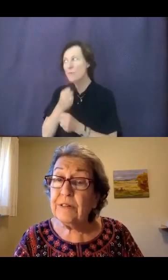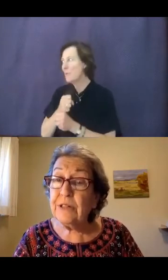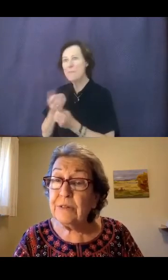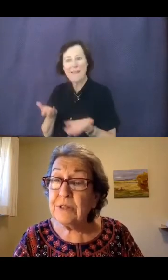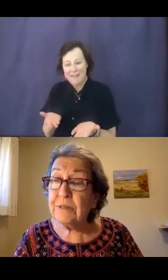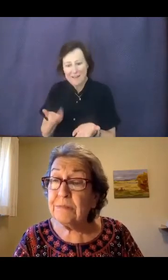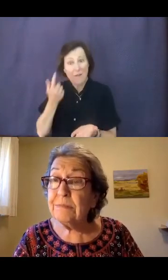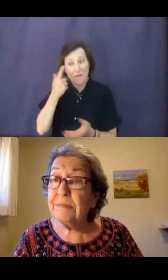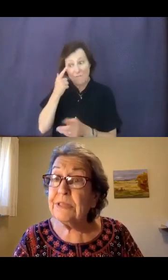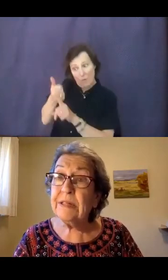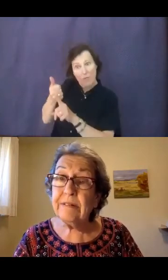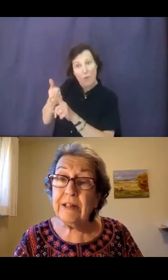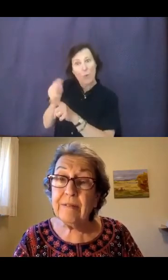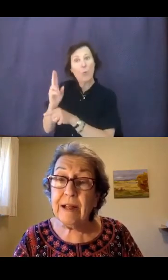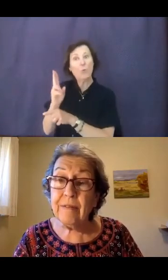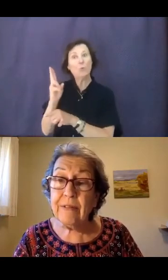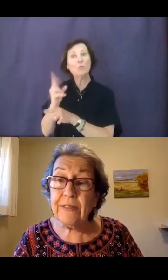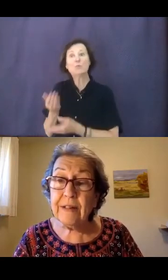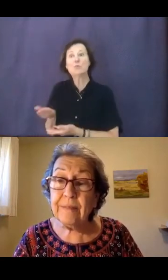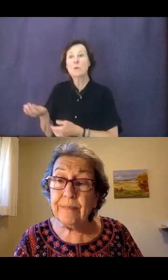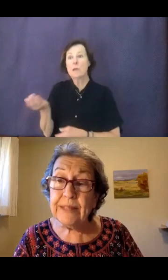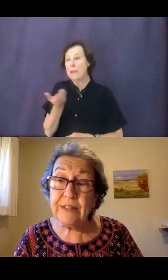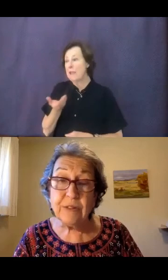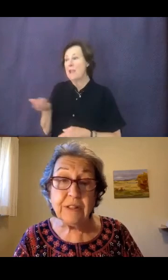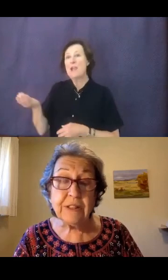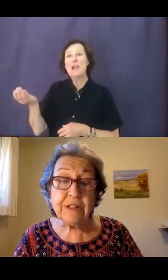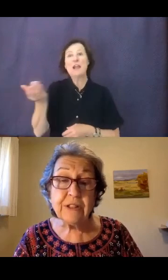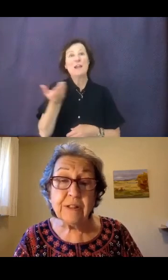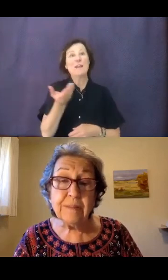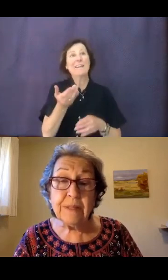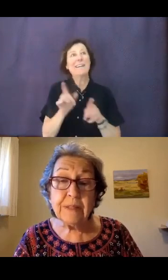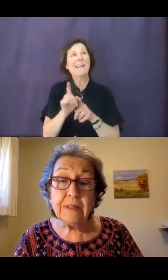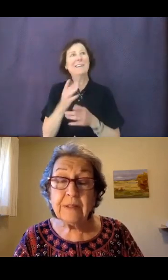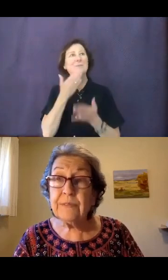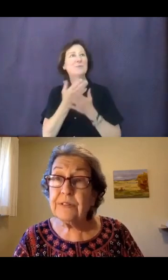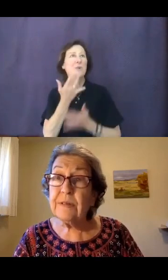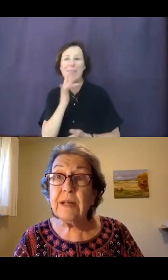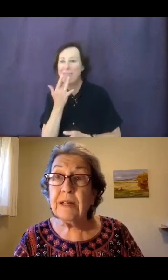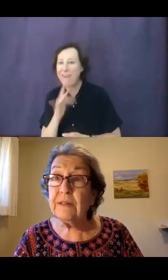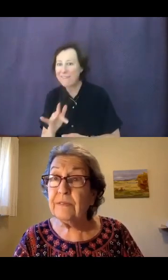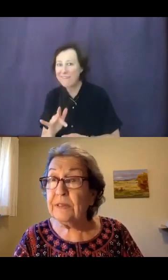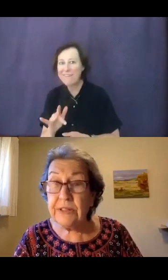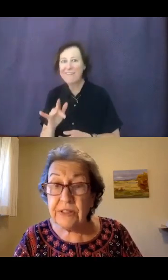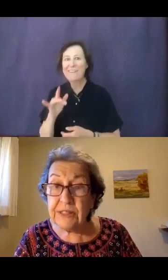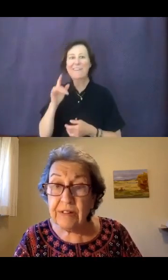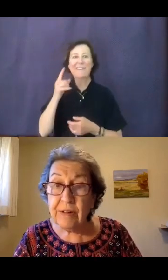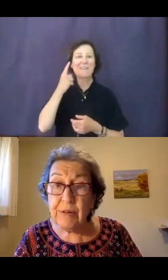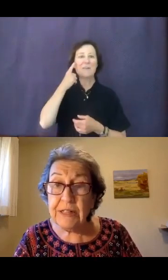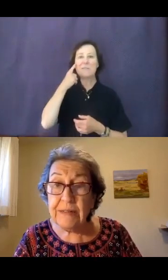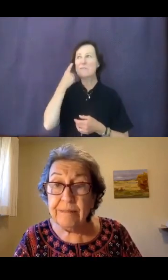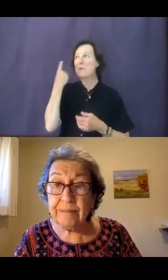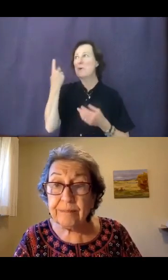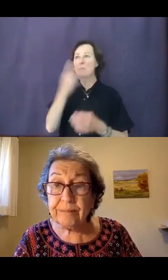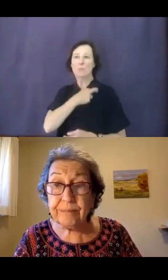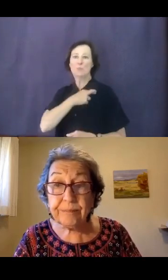own use, to carry around with them as a good luck charm, for some kind of religious